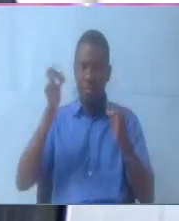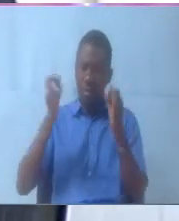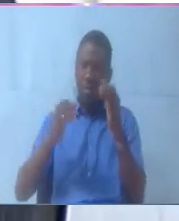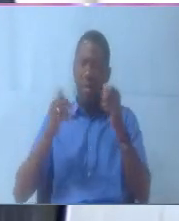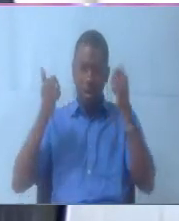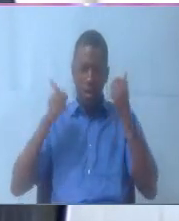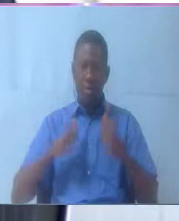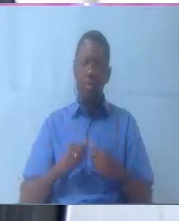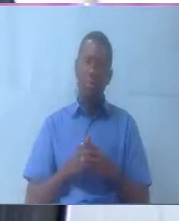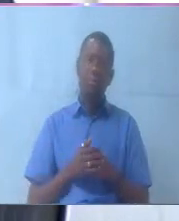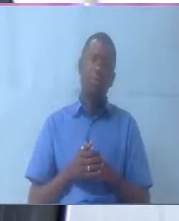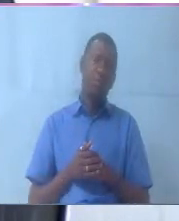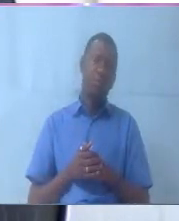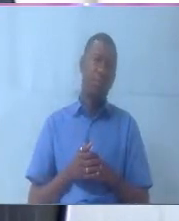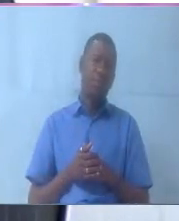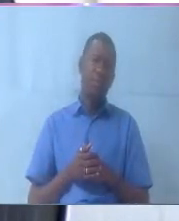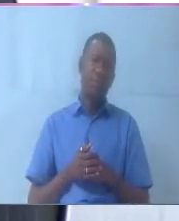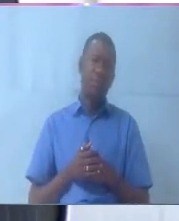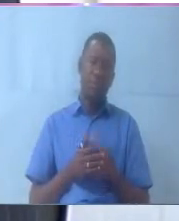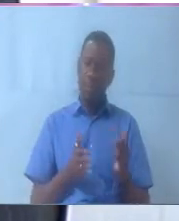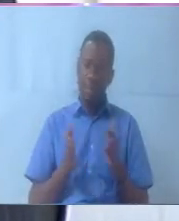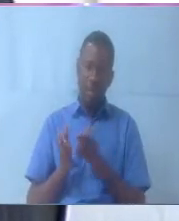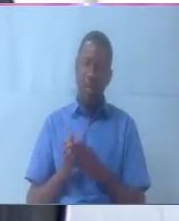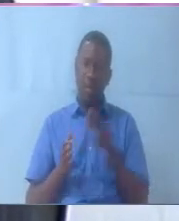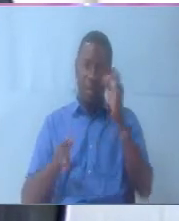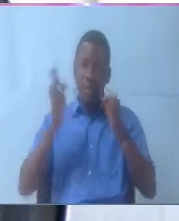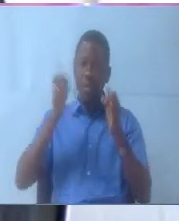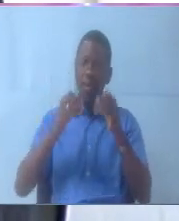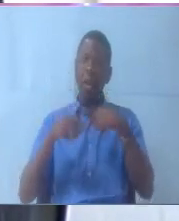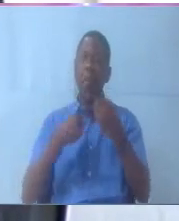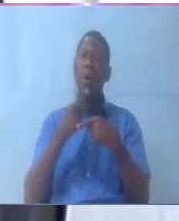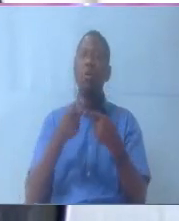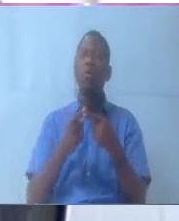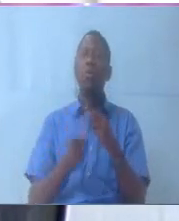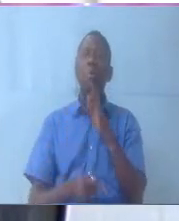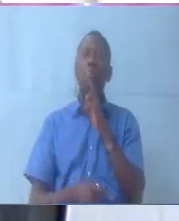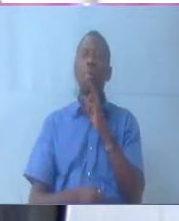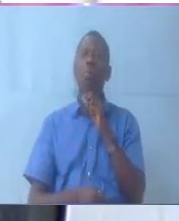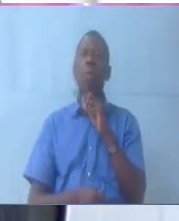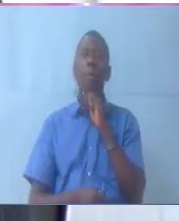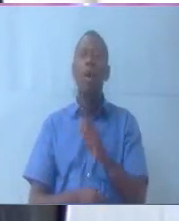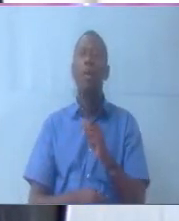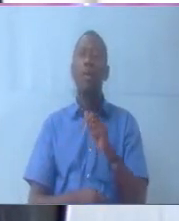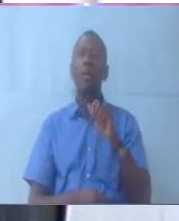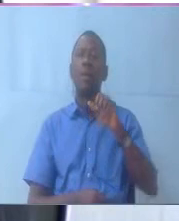case of Wajwara, IGP and Wajwara also came before my court. I